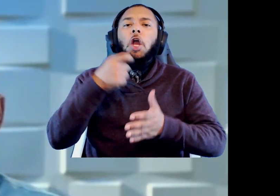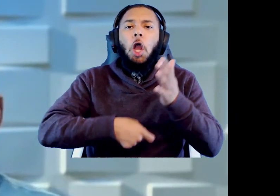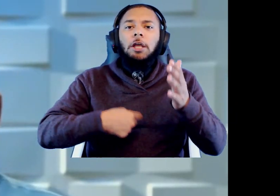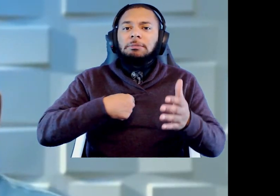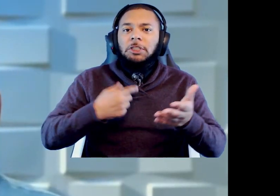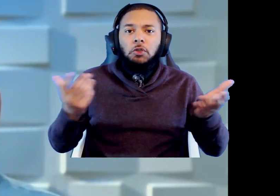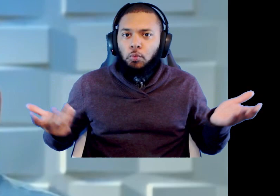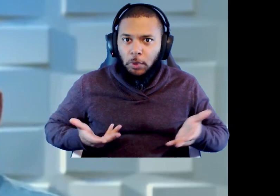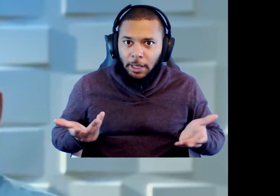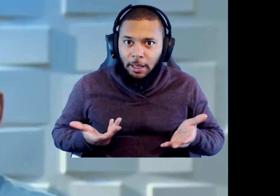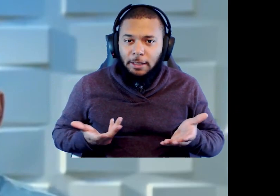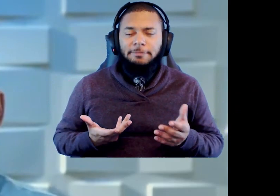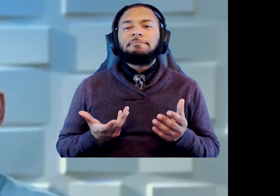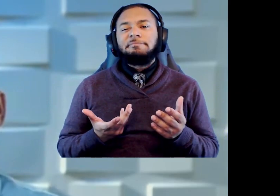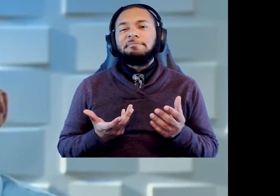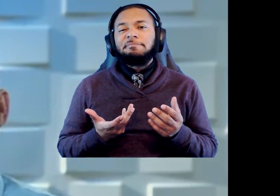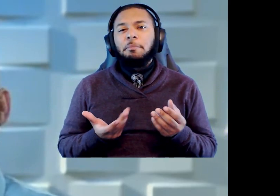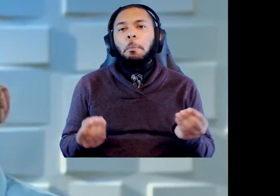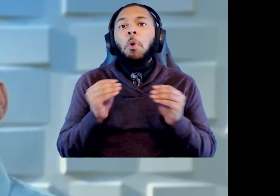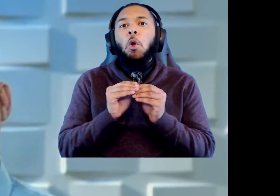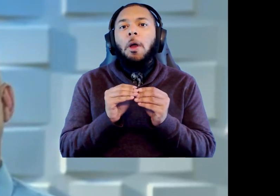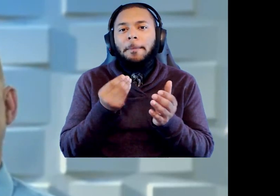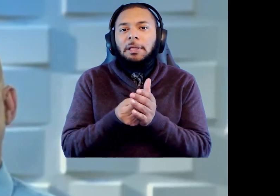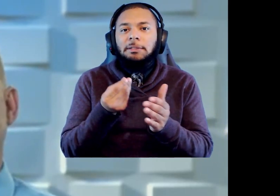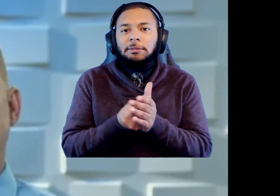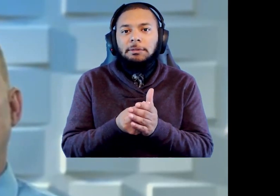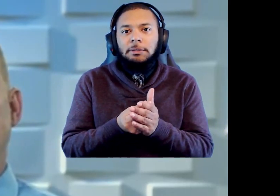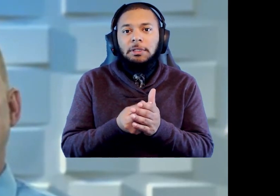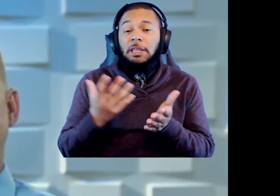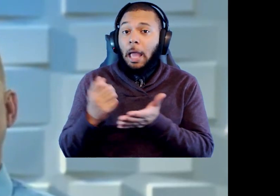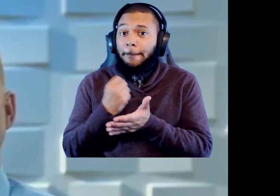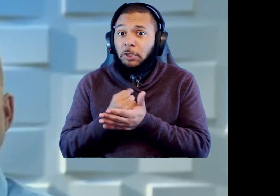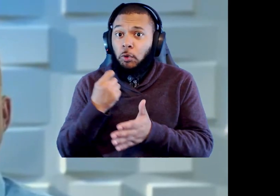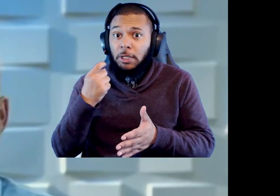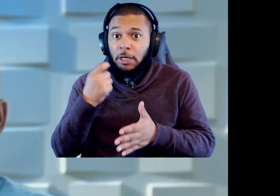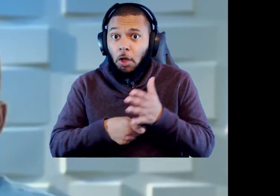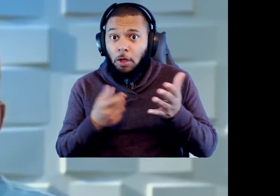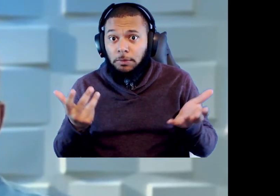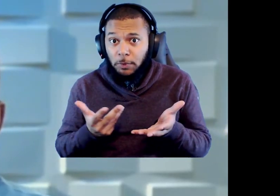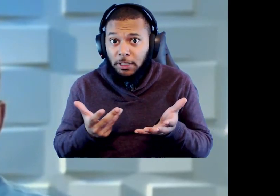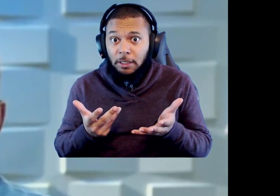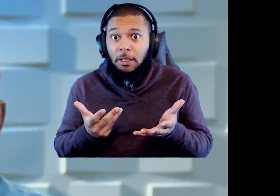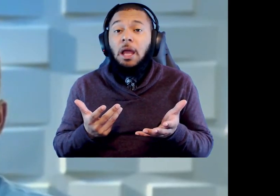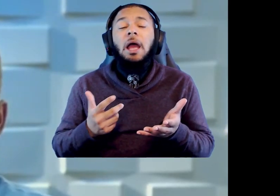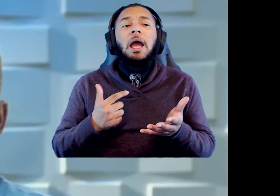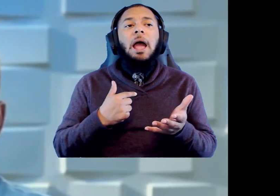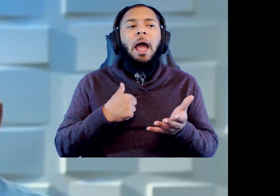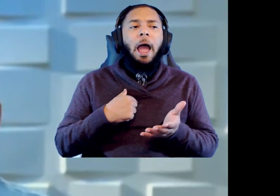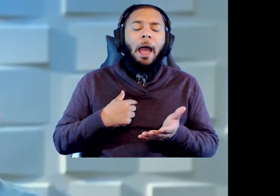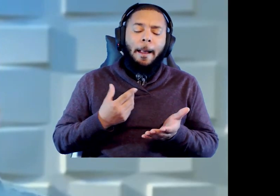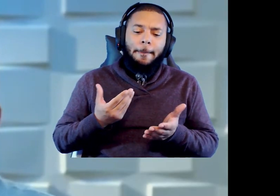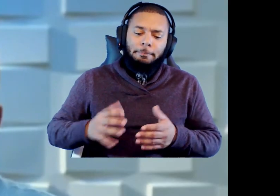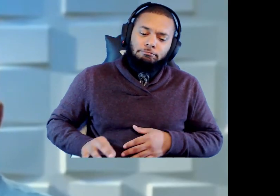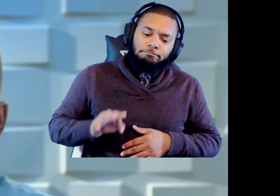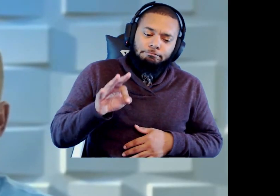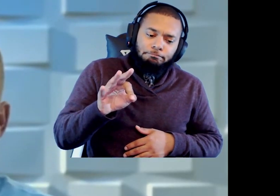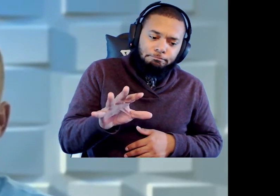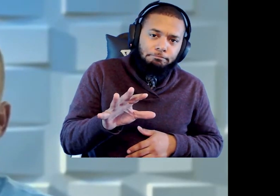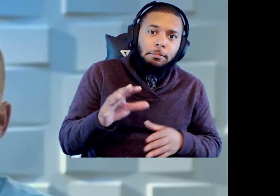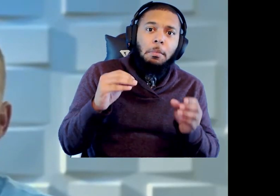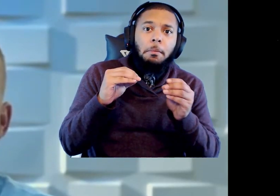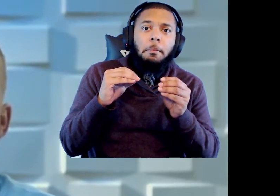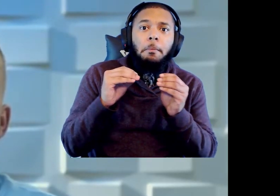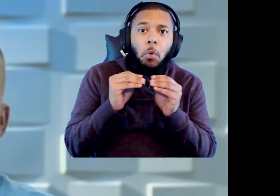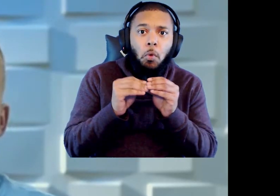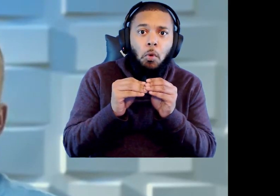me a little more to get that. Now the opportunity cost part of that is, okay, I gave up more money to get the king size